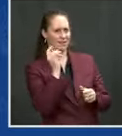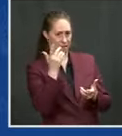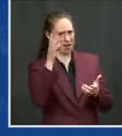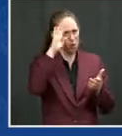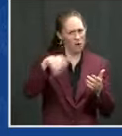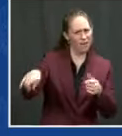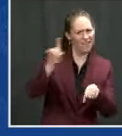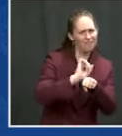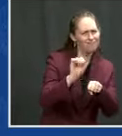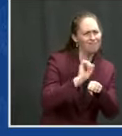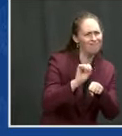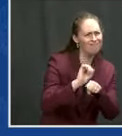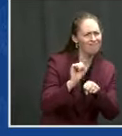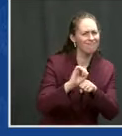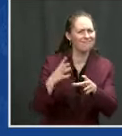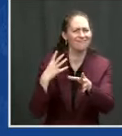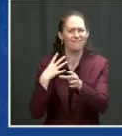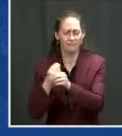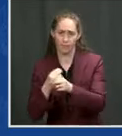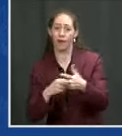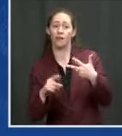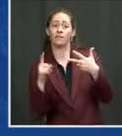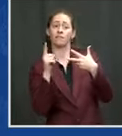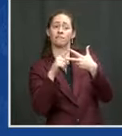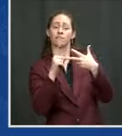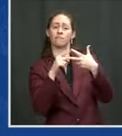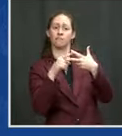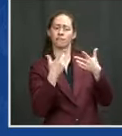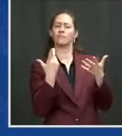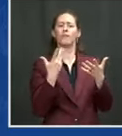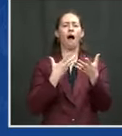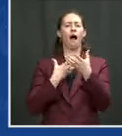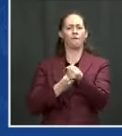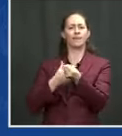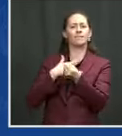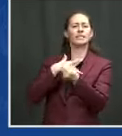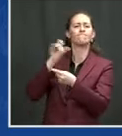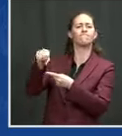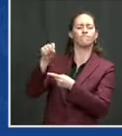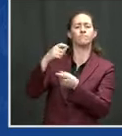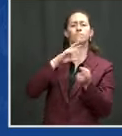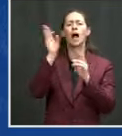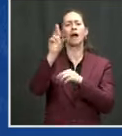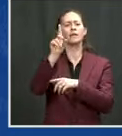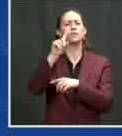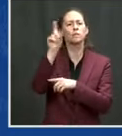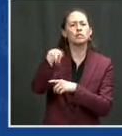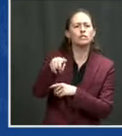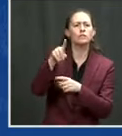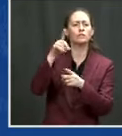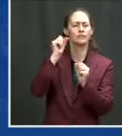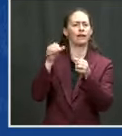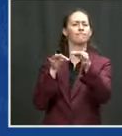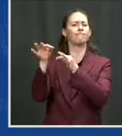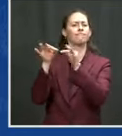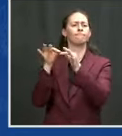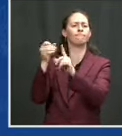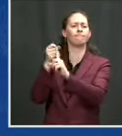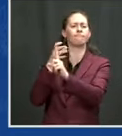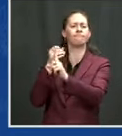to build confidence in vaccines by delivering facts and answer questions to anyone who might have one and have thorough answers.